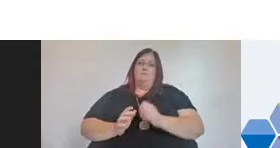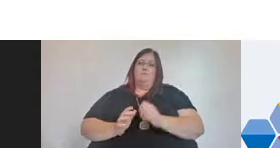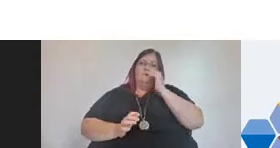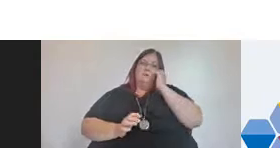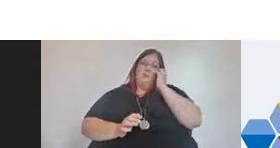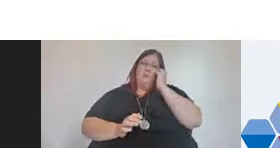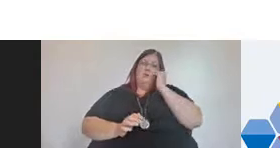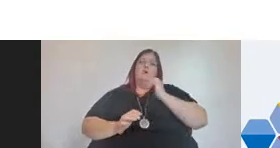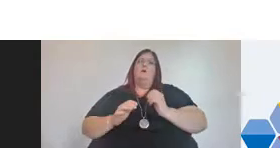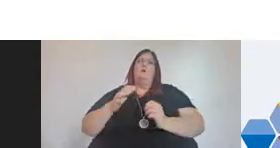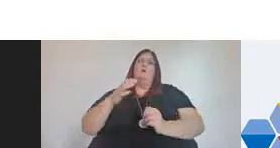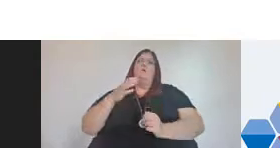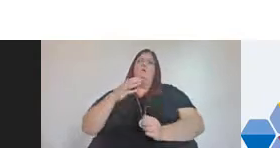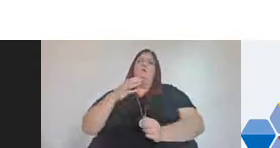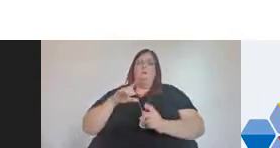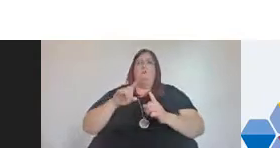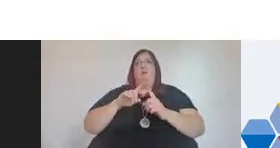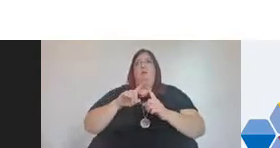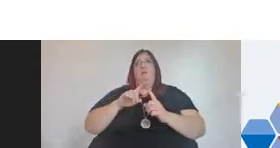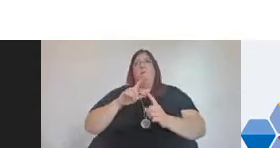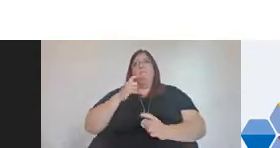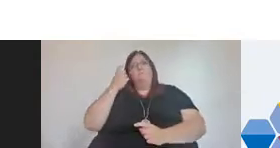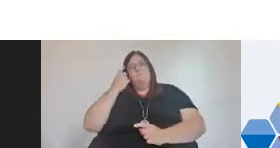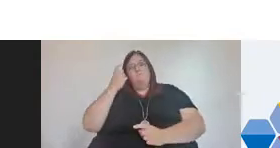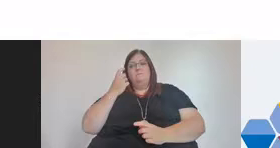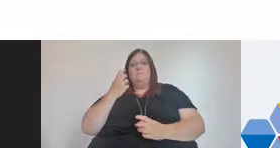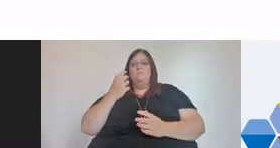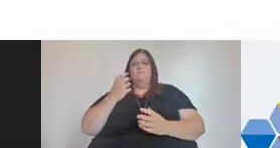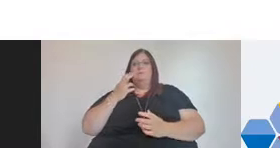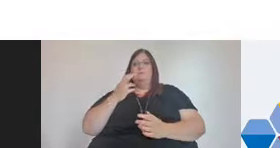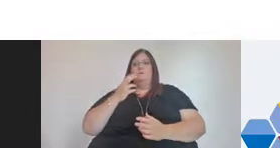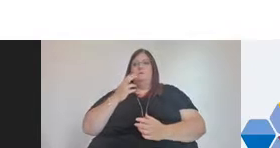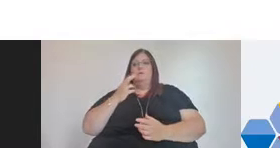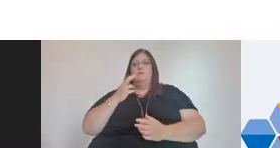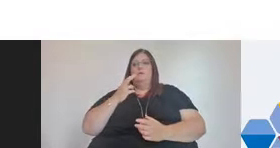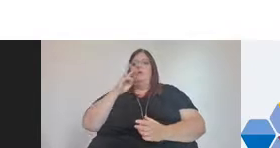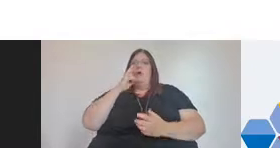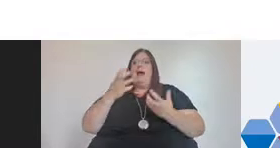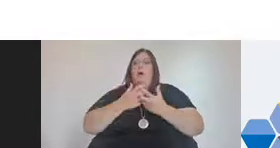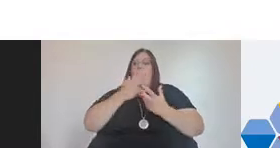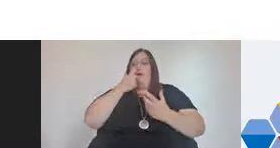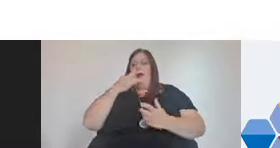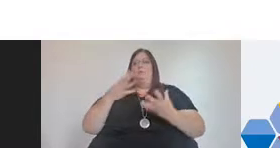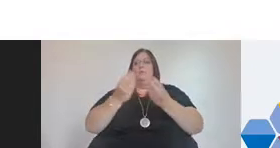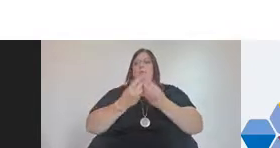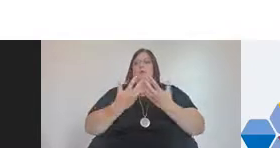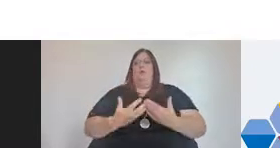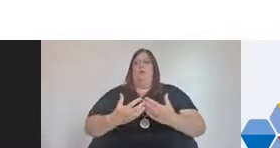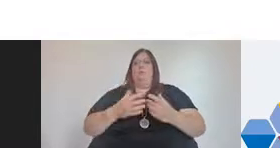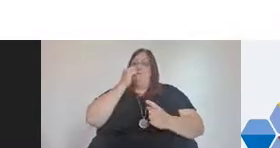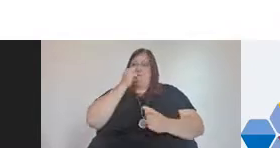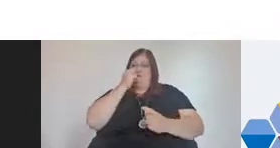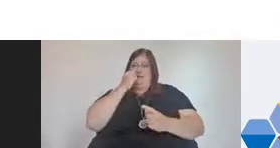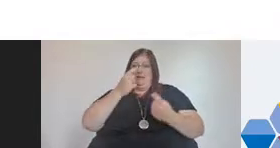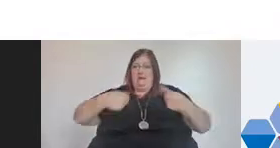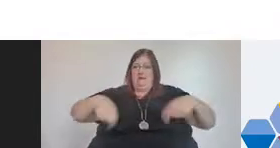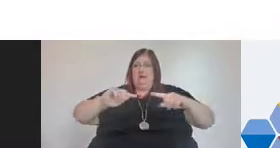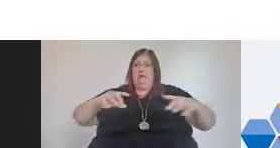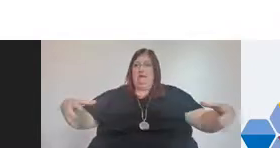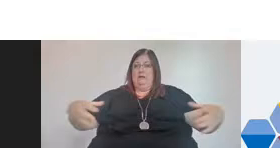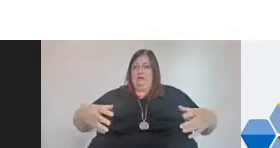to support the bottom line, what we need to do is find ways of living within the existing capacity that we have. In other words, the